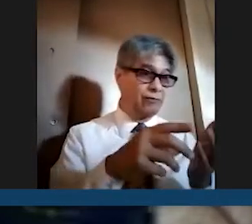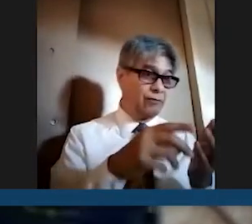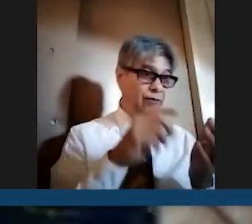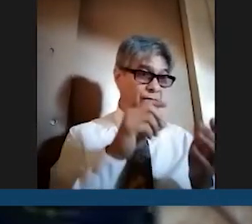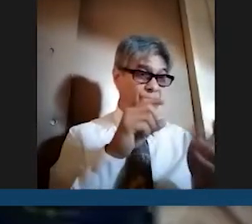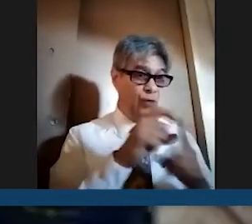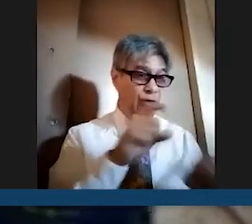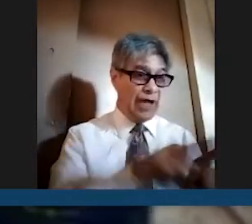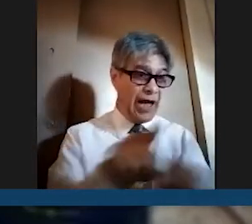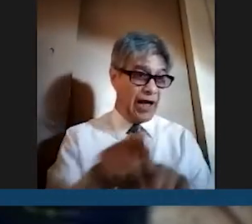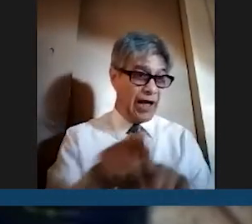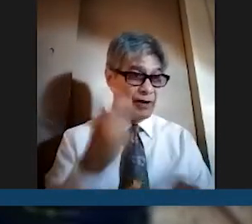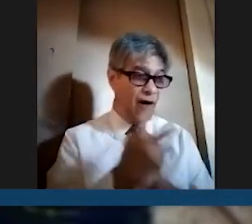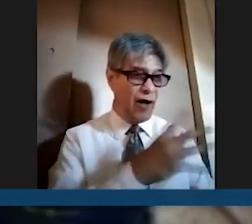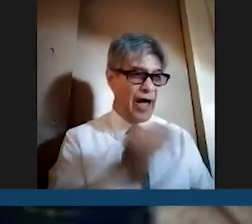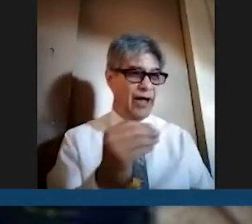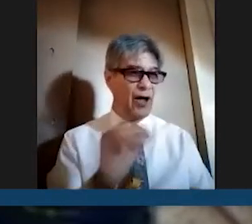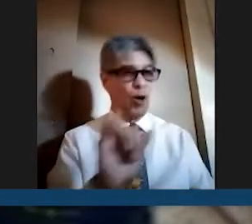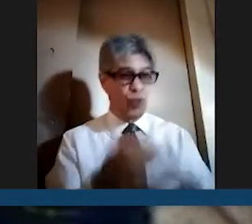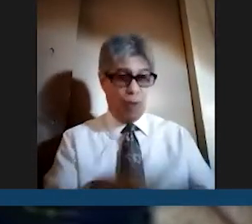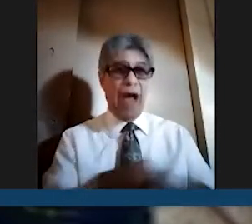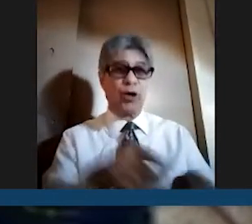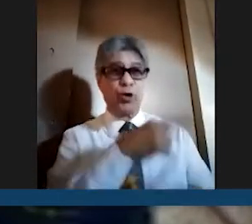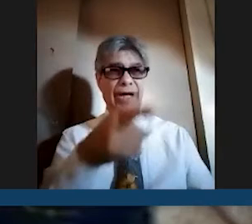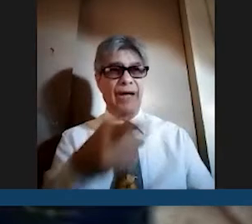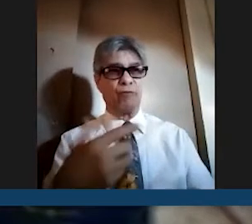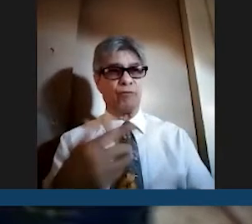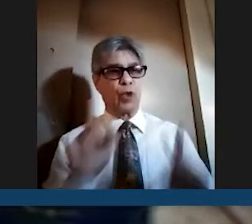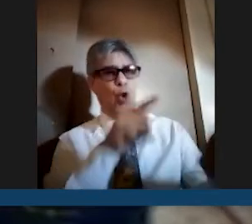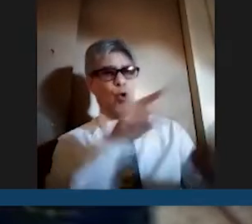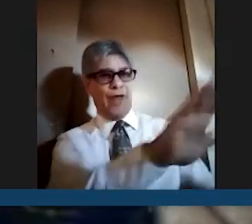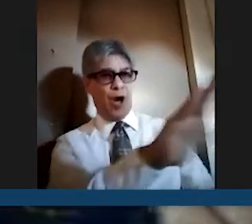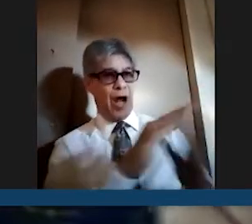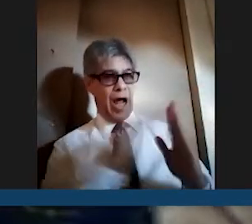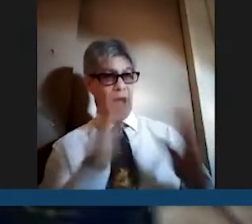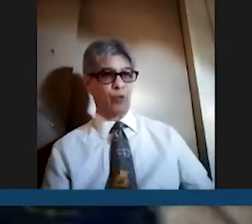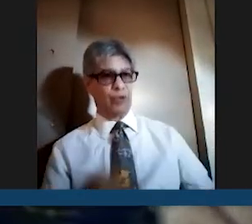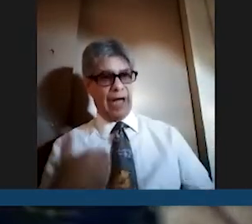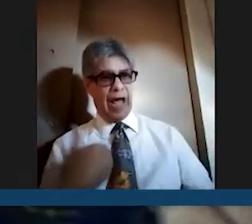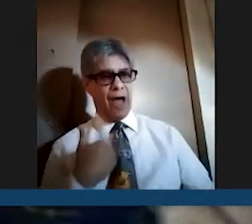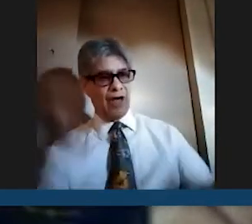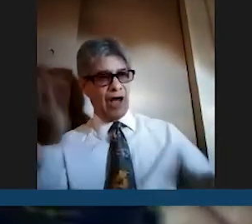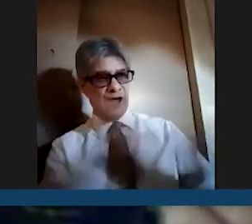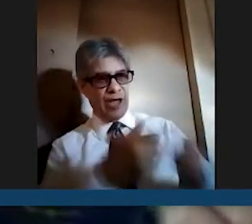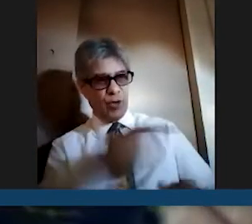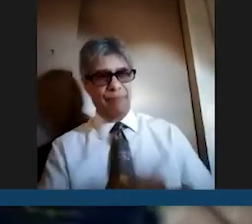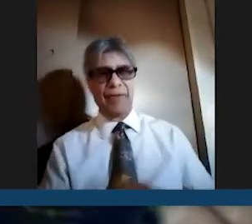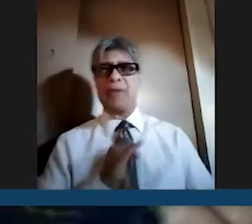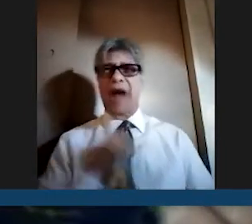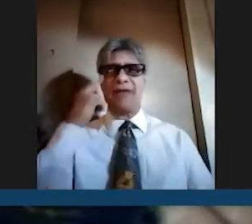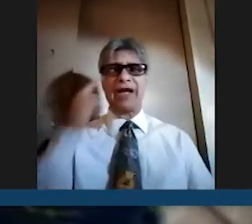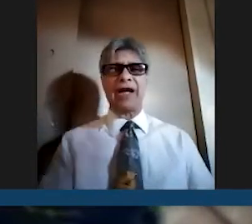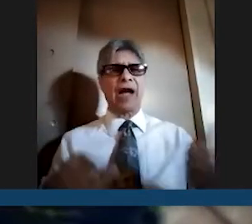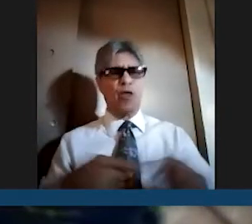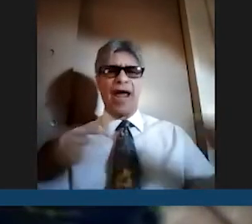willing to go to their house to have that conversation with them. I think the other end, and absolutely, you